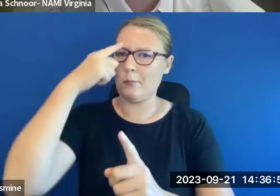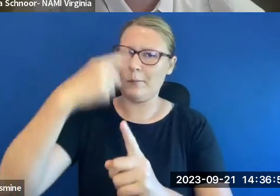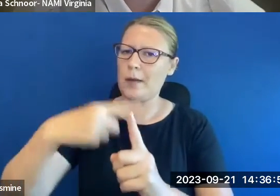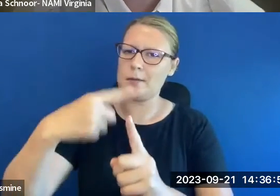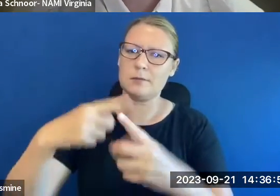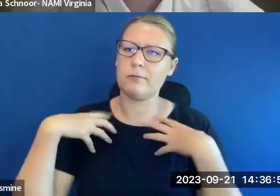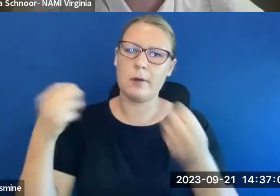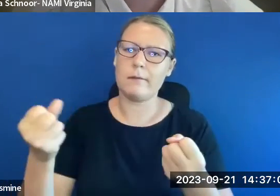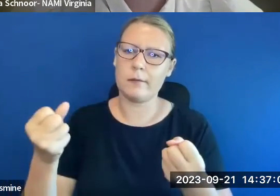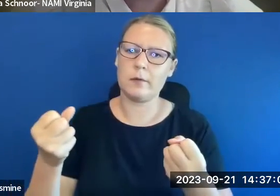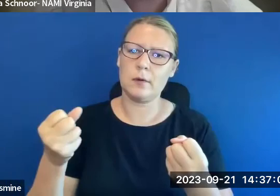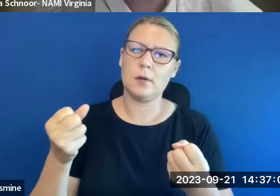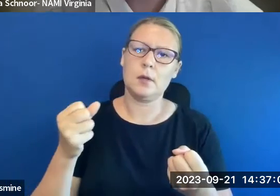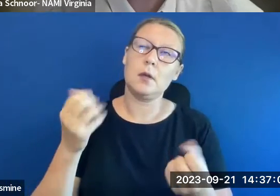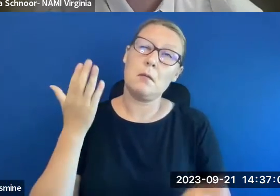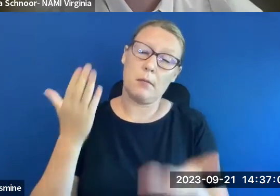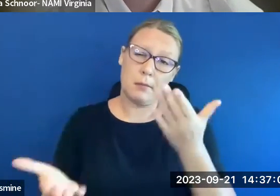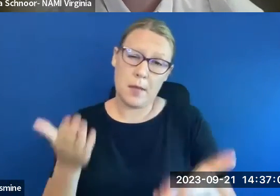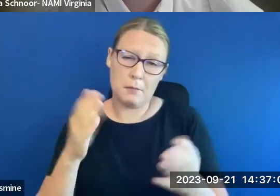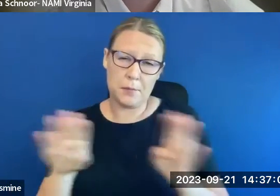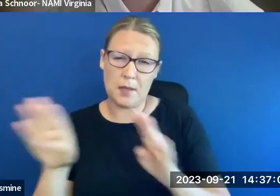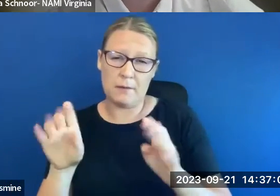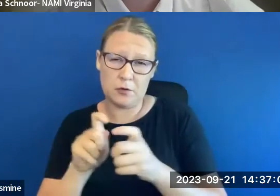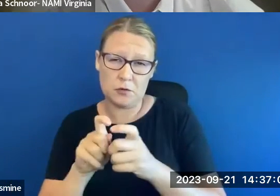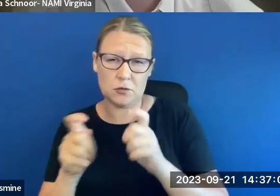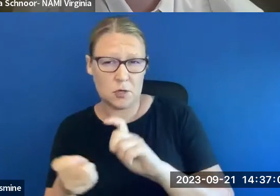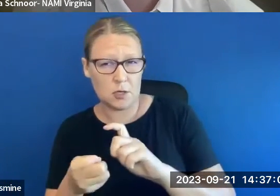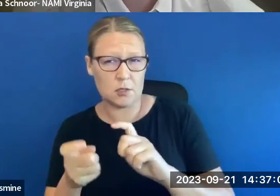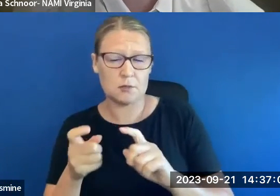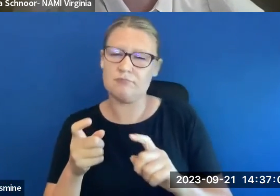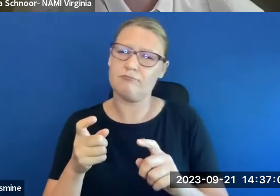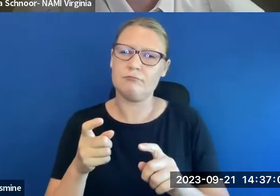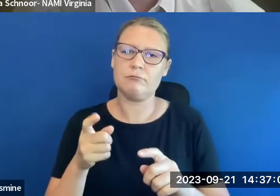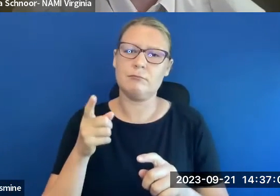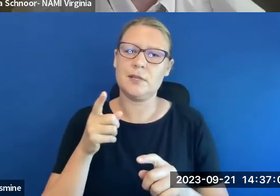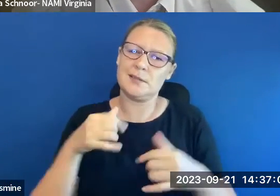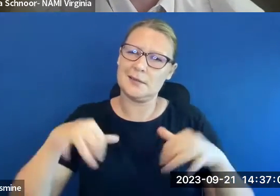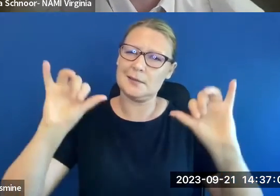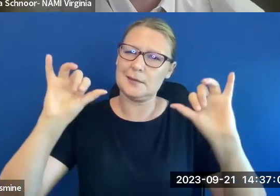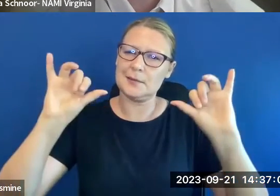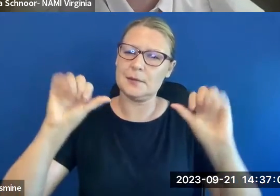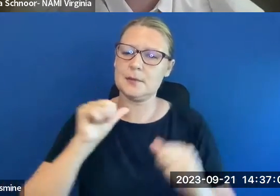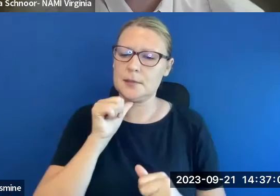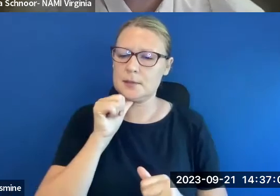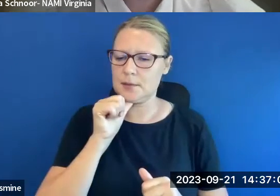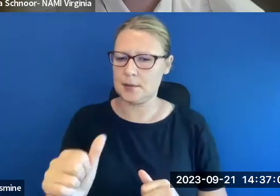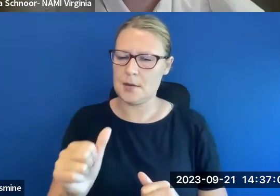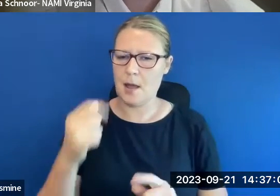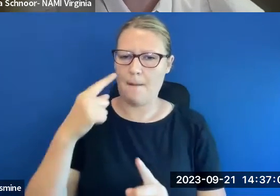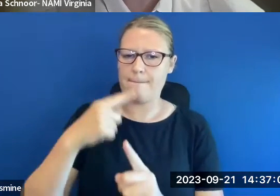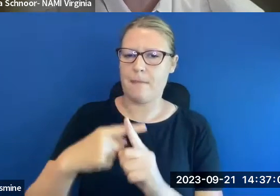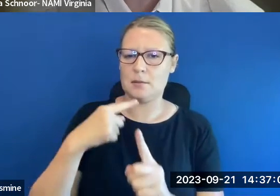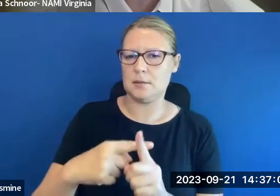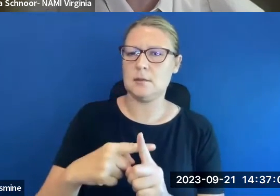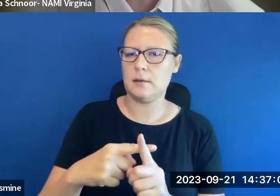may bring about a behavior change, but that is not something necessarily that is positive.